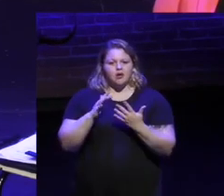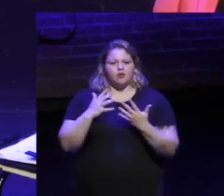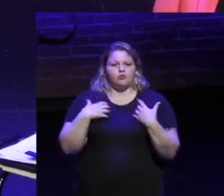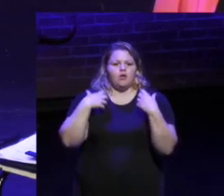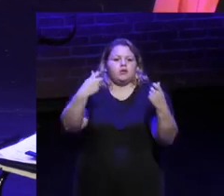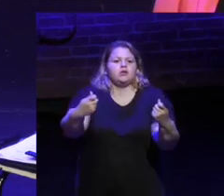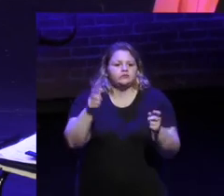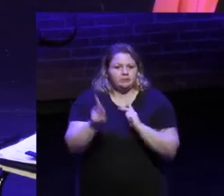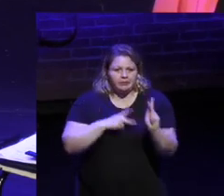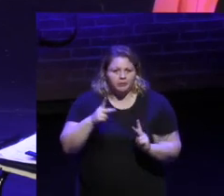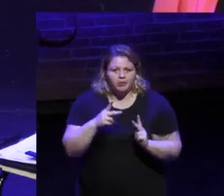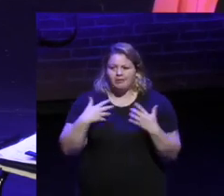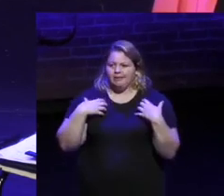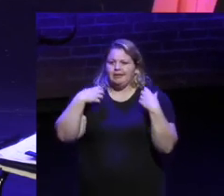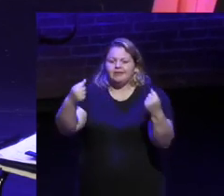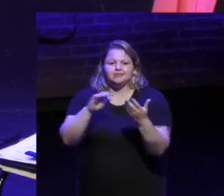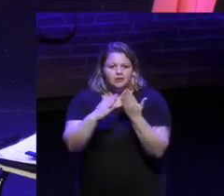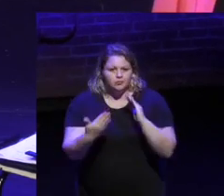community after a trauma